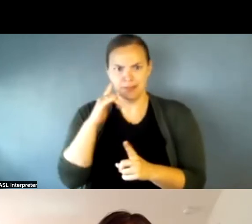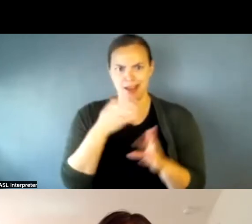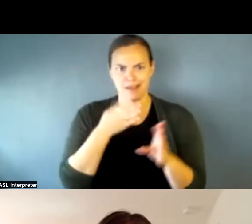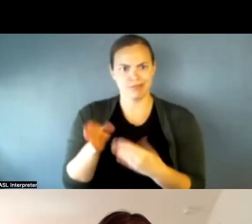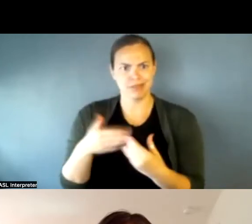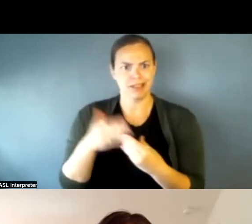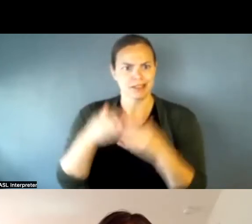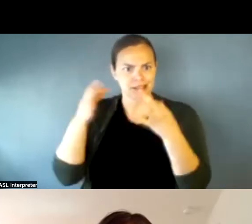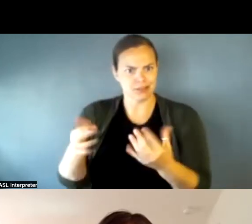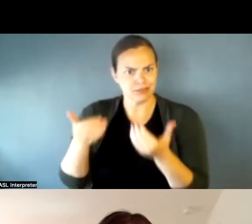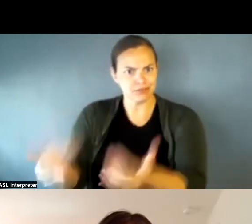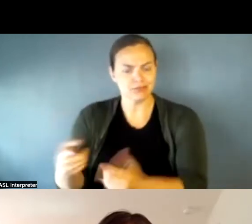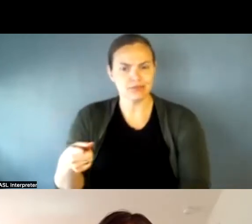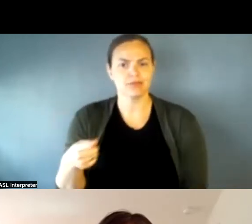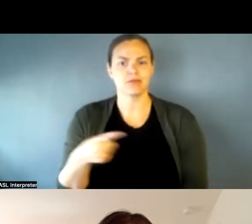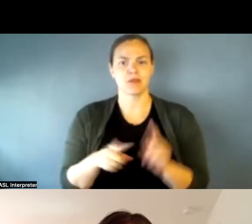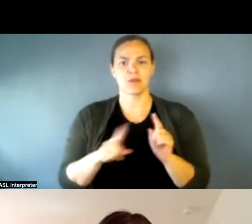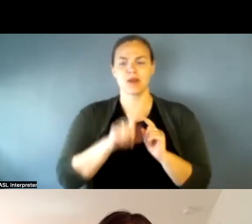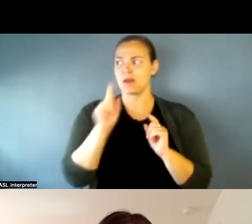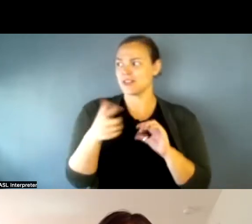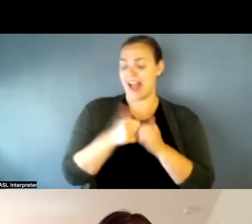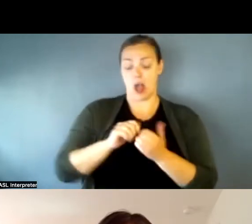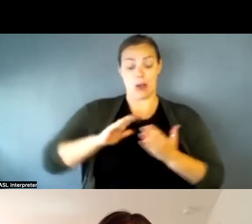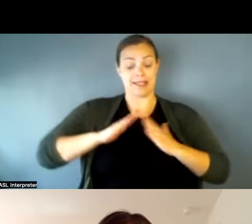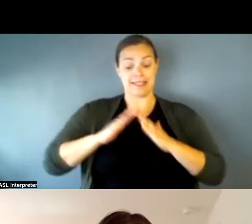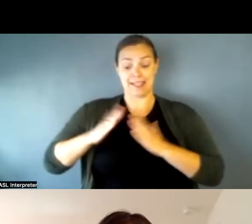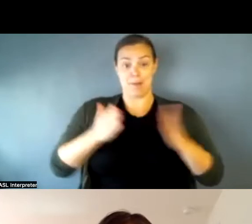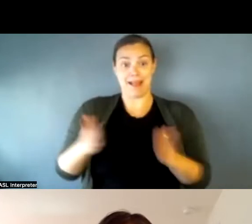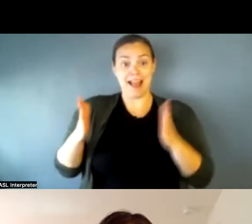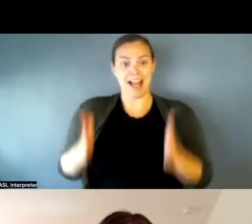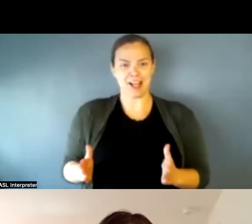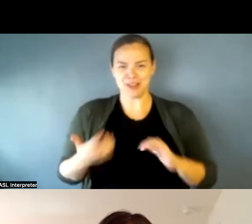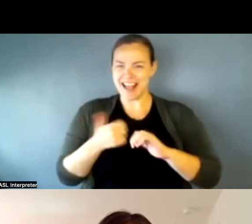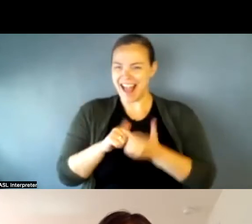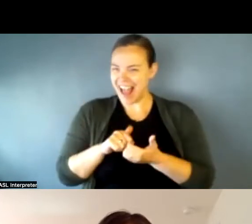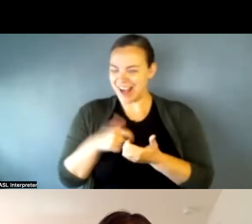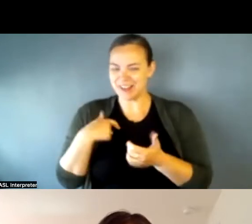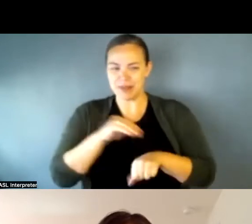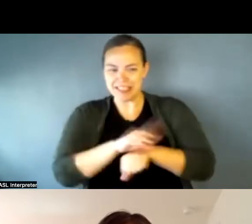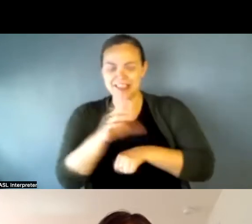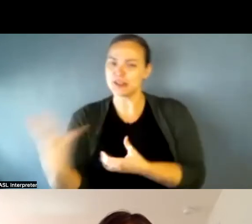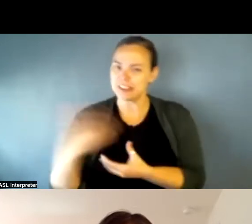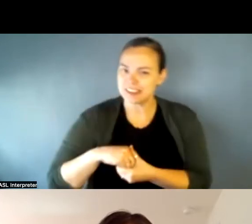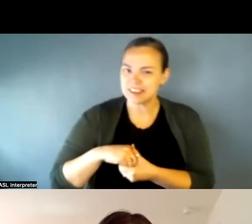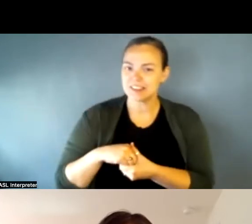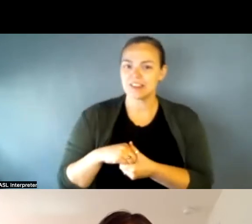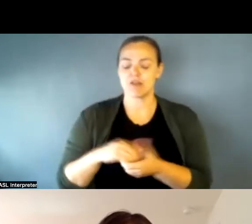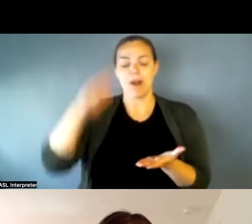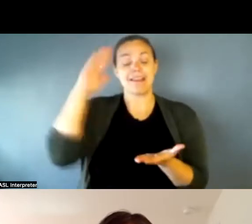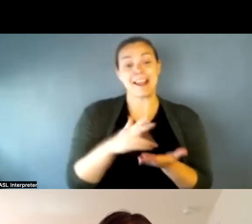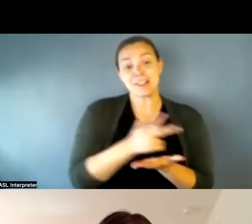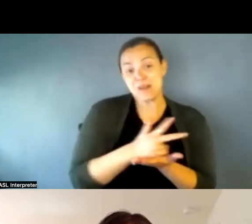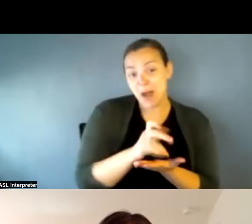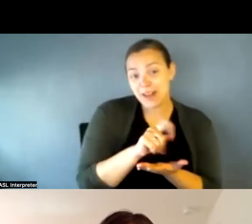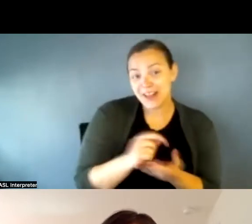Yeah, I guess the question is how to get city planners to actually make room for that for more trees and fewer parking lots.